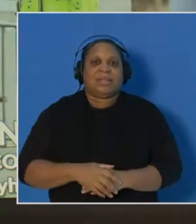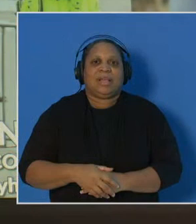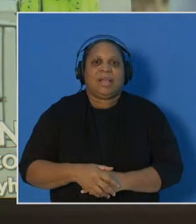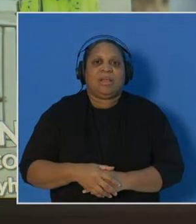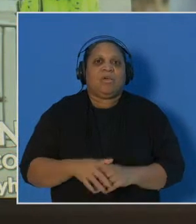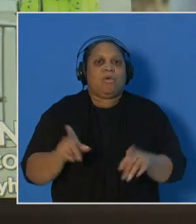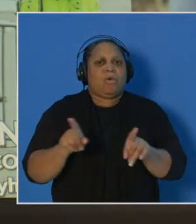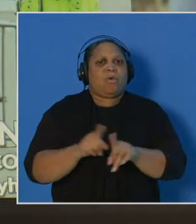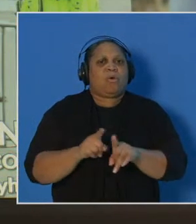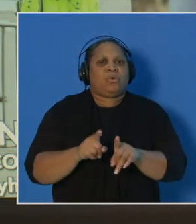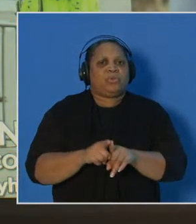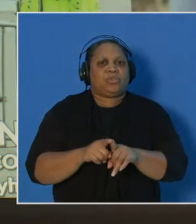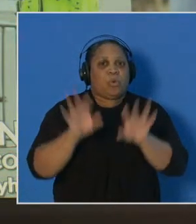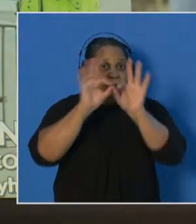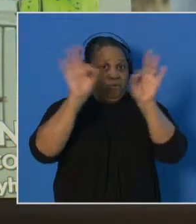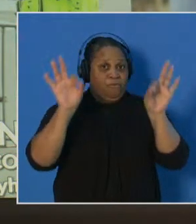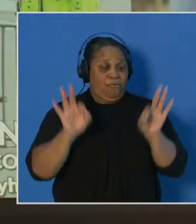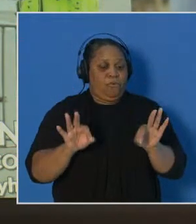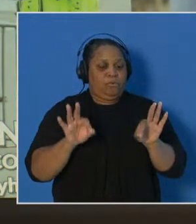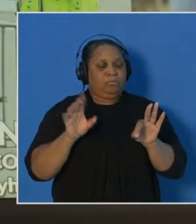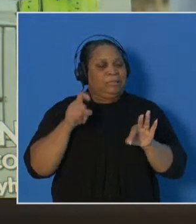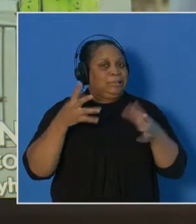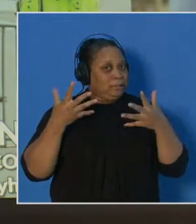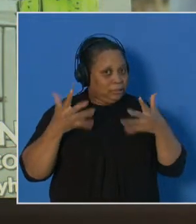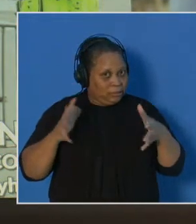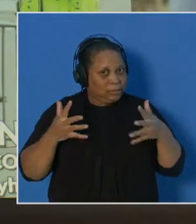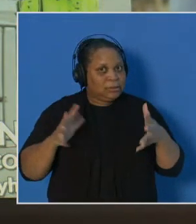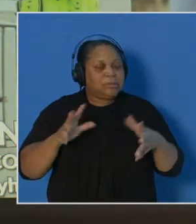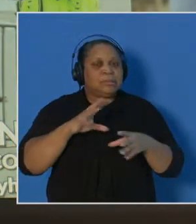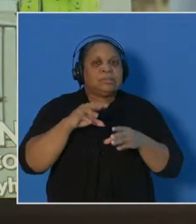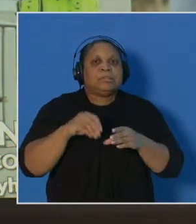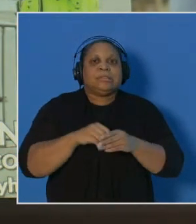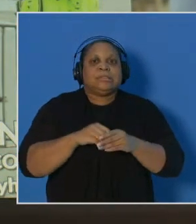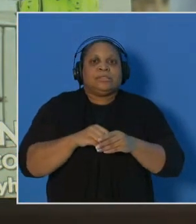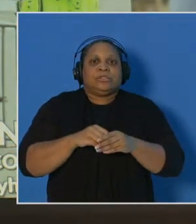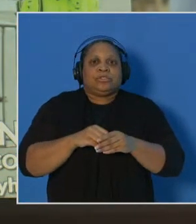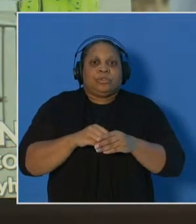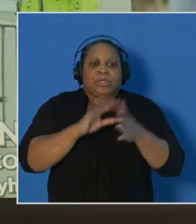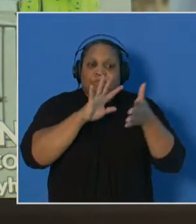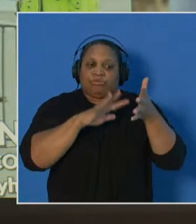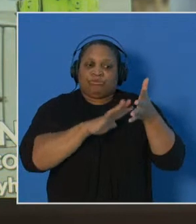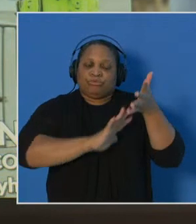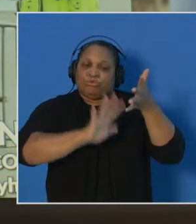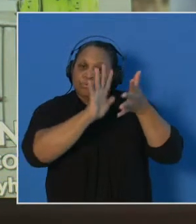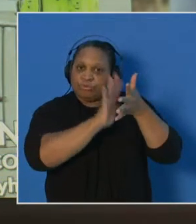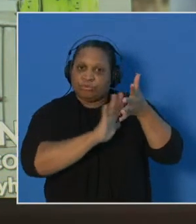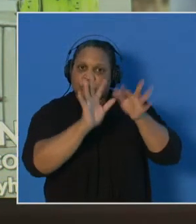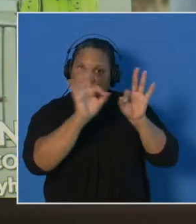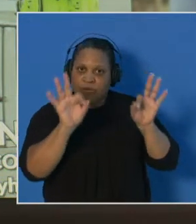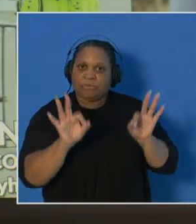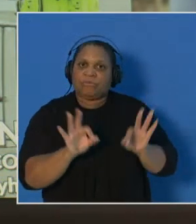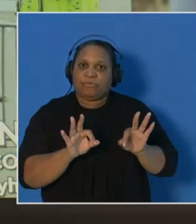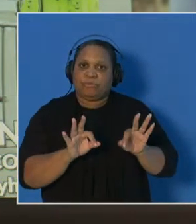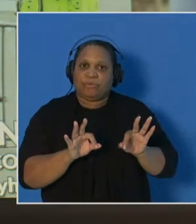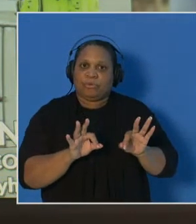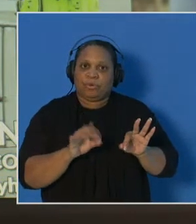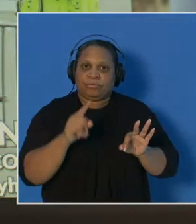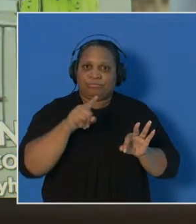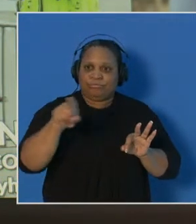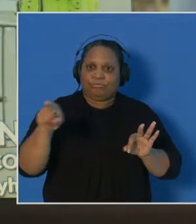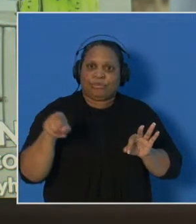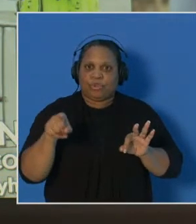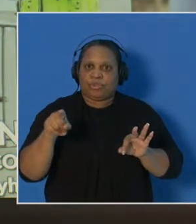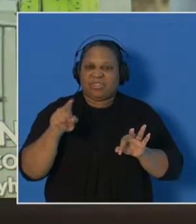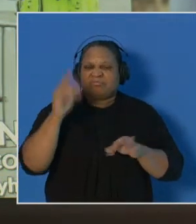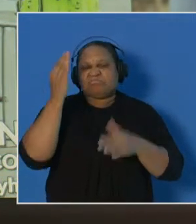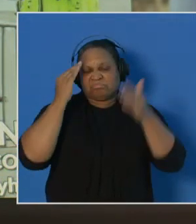There will also be certain forms that must be completed, including the traveler screening form that those on the repatriation flights will